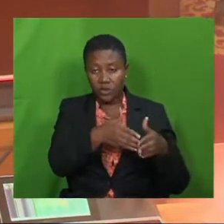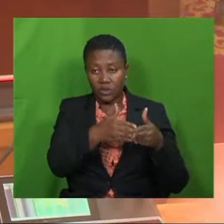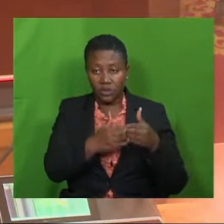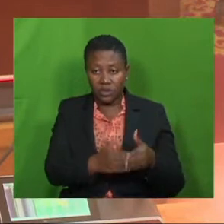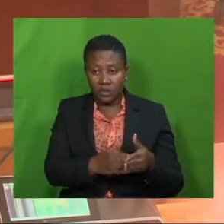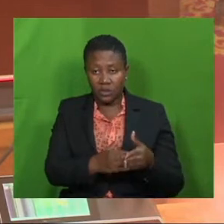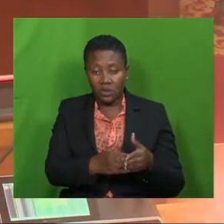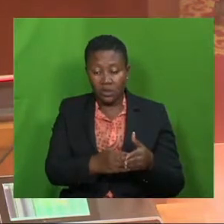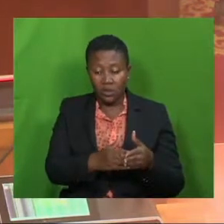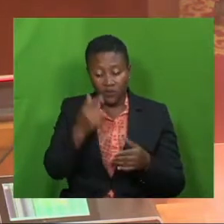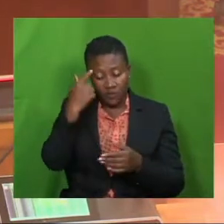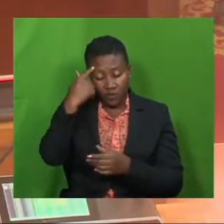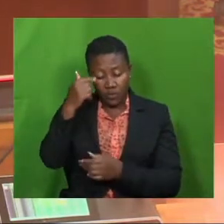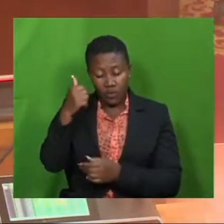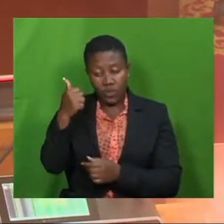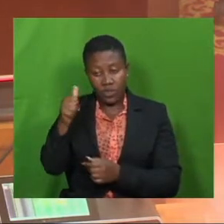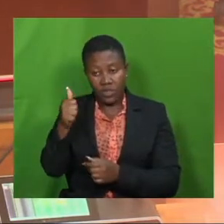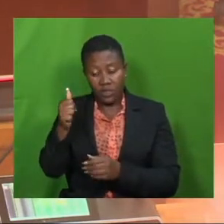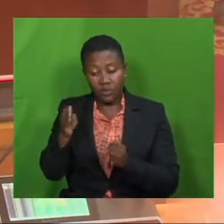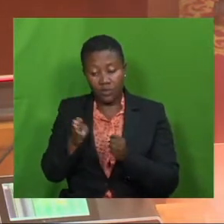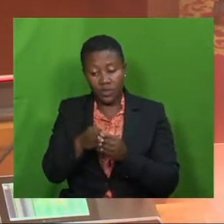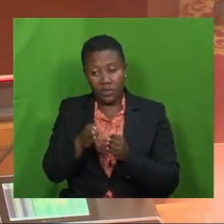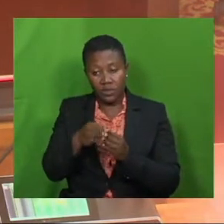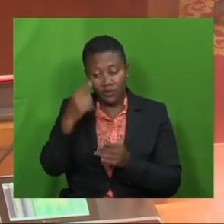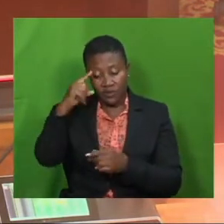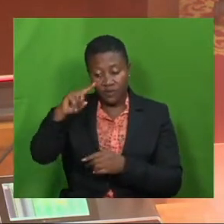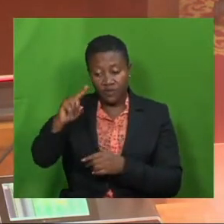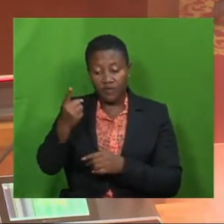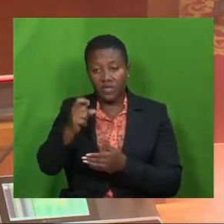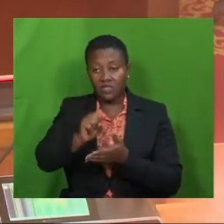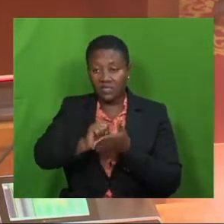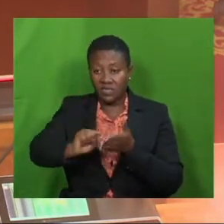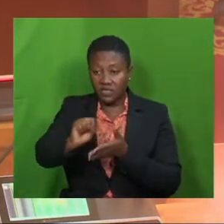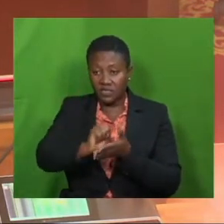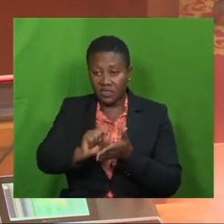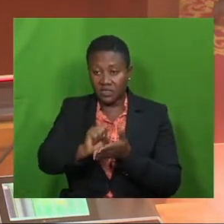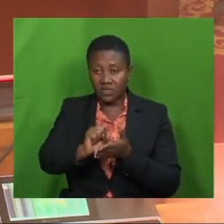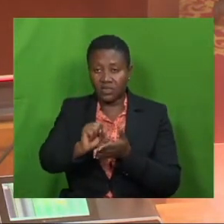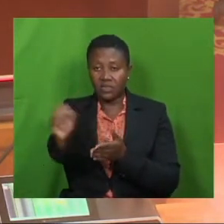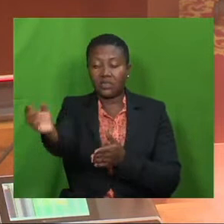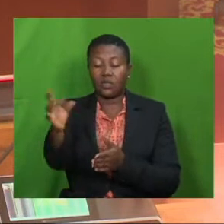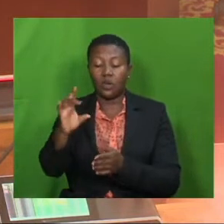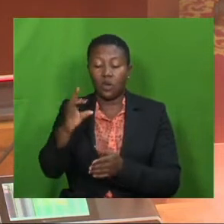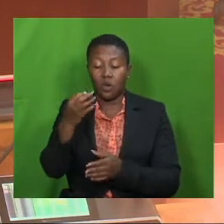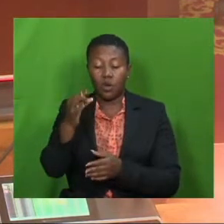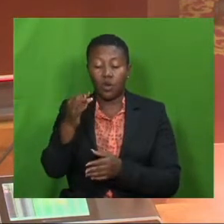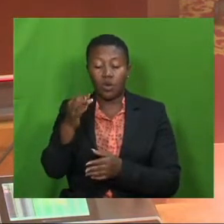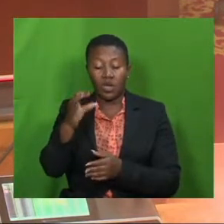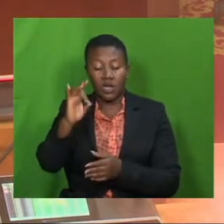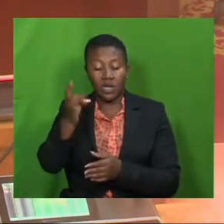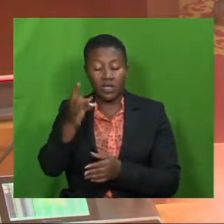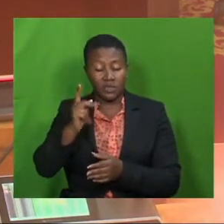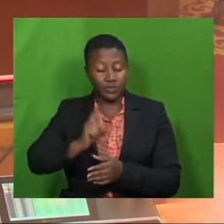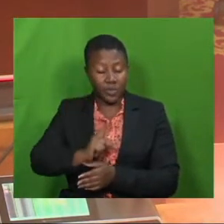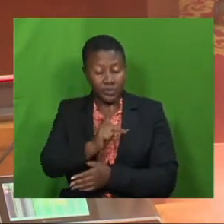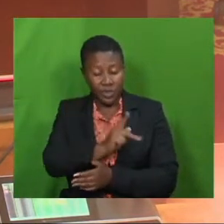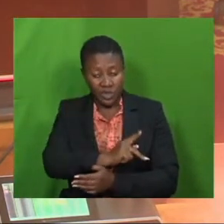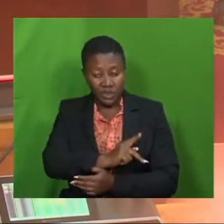for the third meeting of the first session of the 8th Parliament, as well